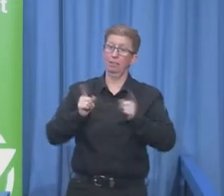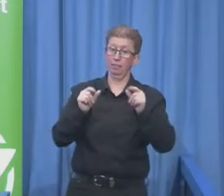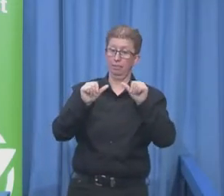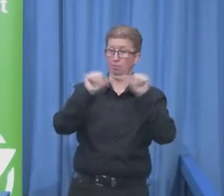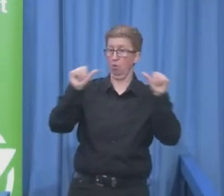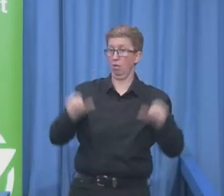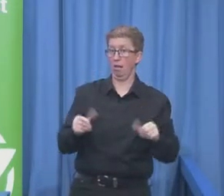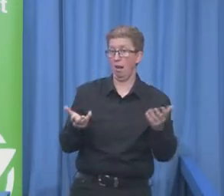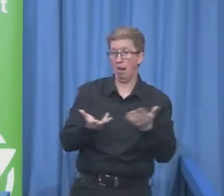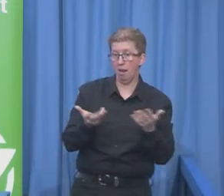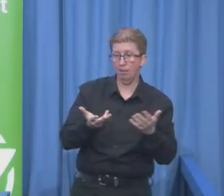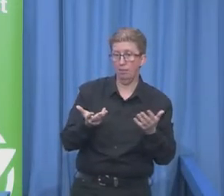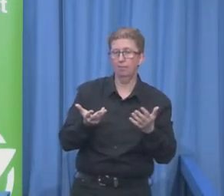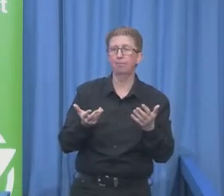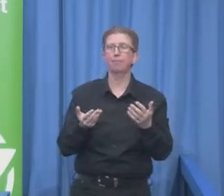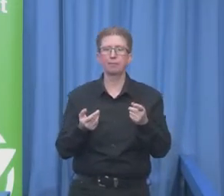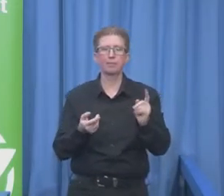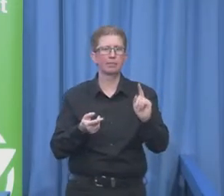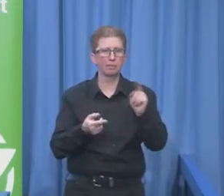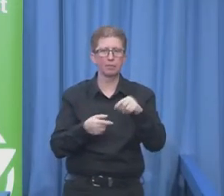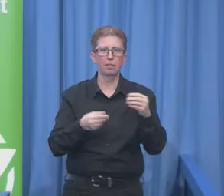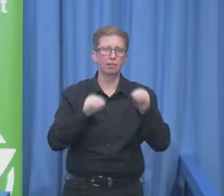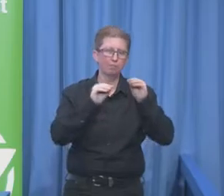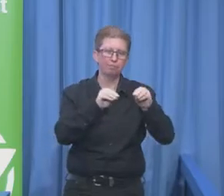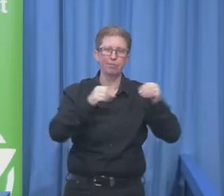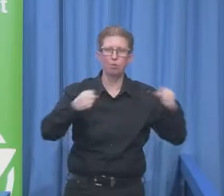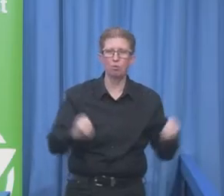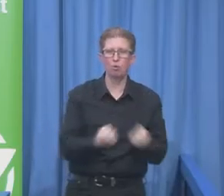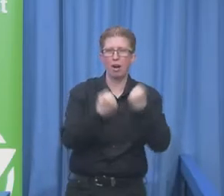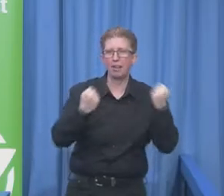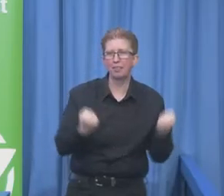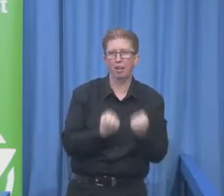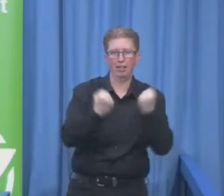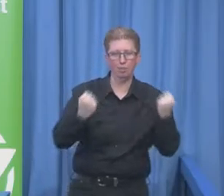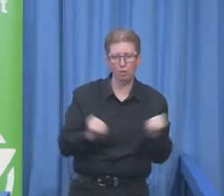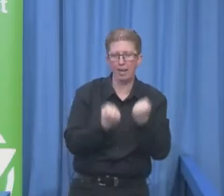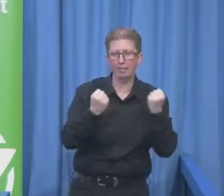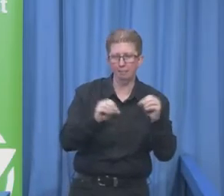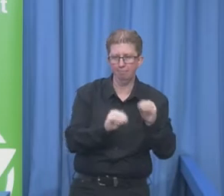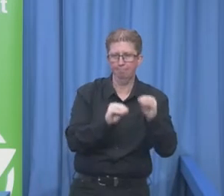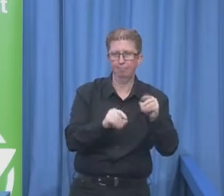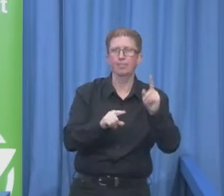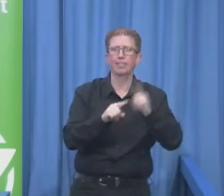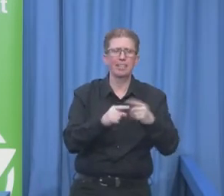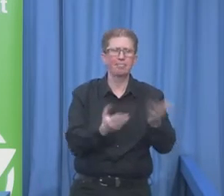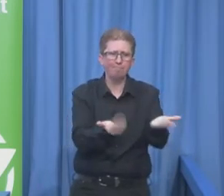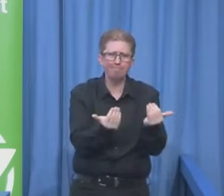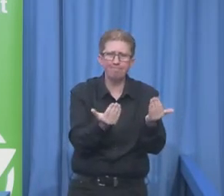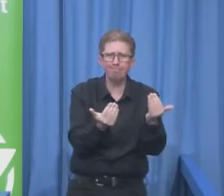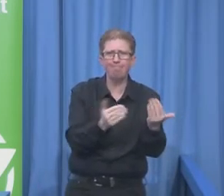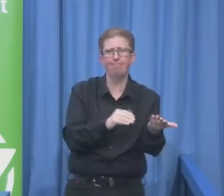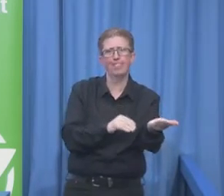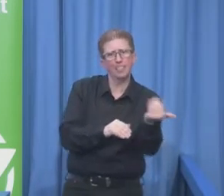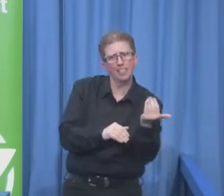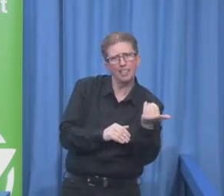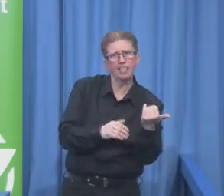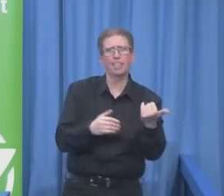skills like IT, it could be skills from the financial sectors, or it could also be skills which